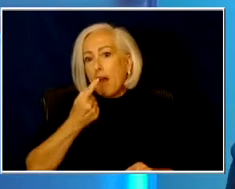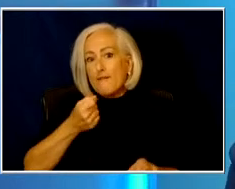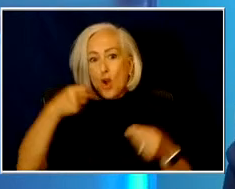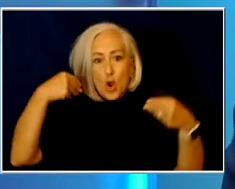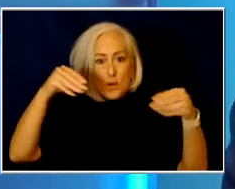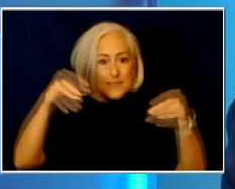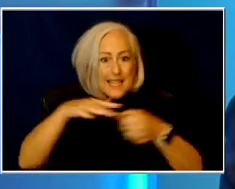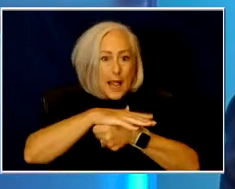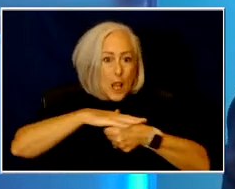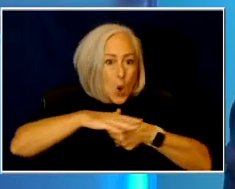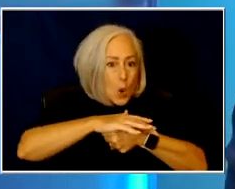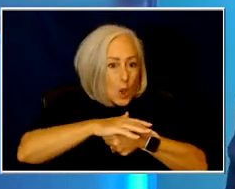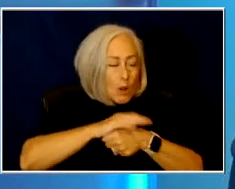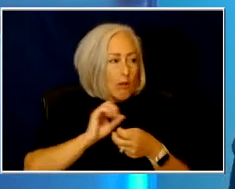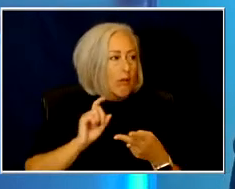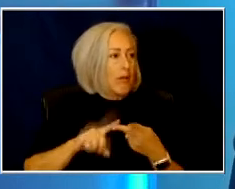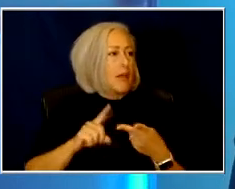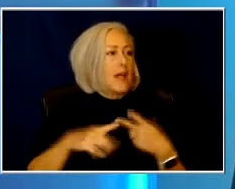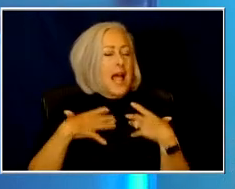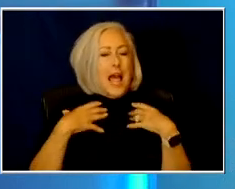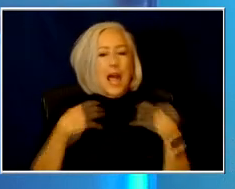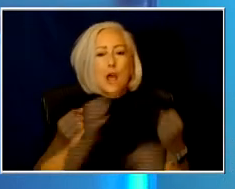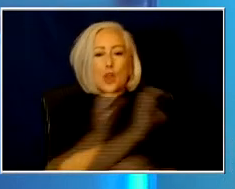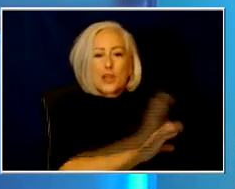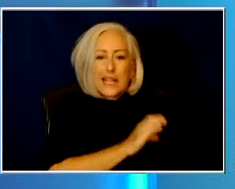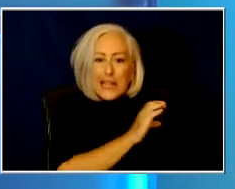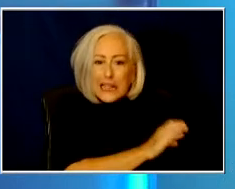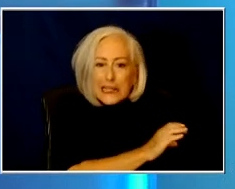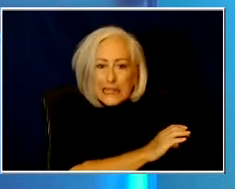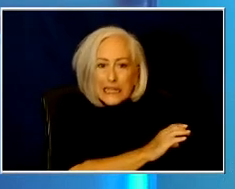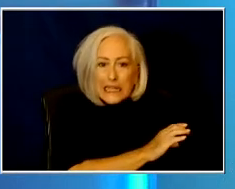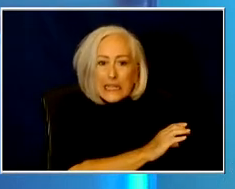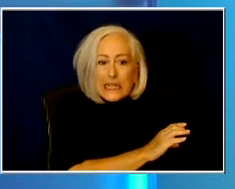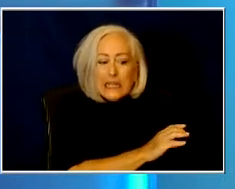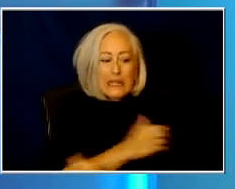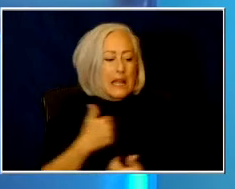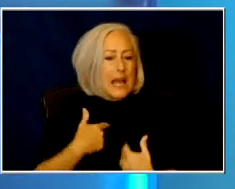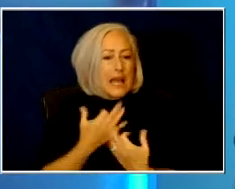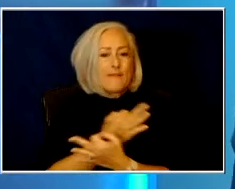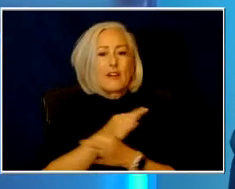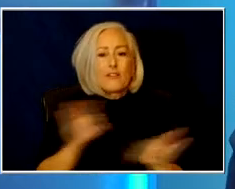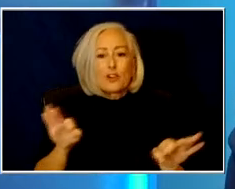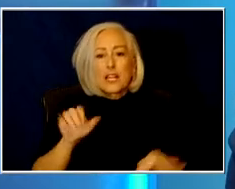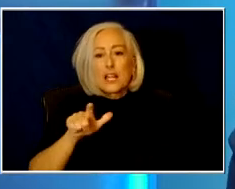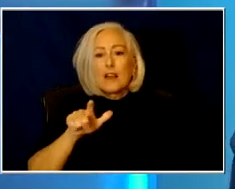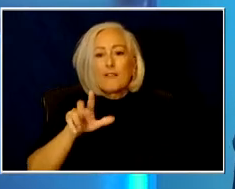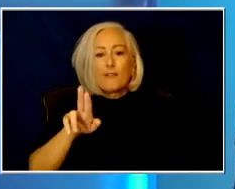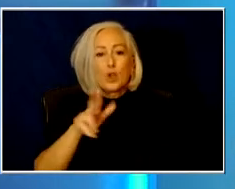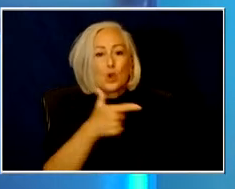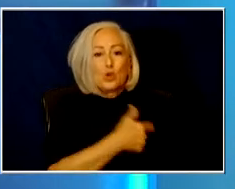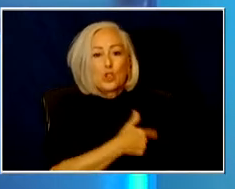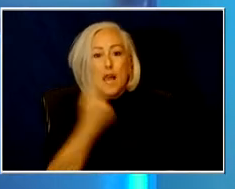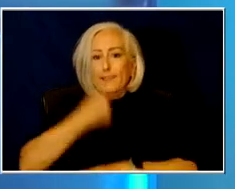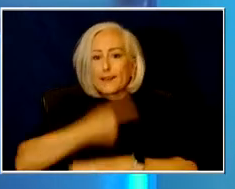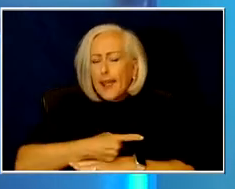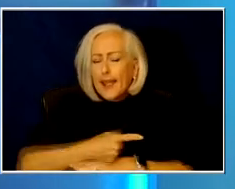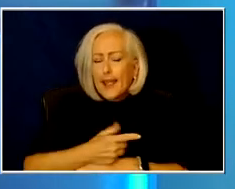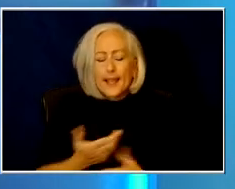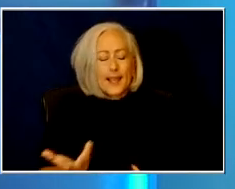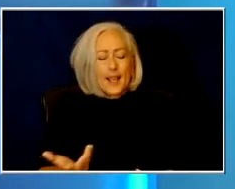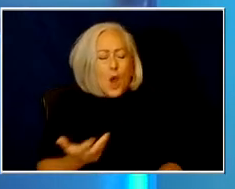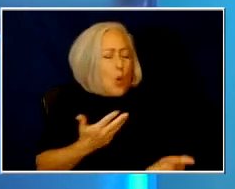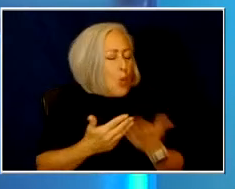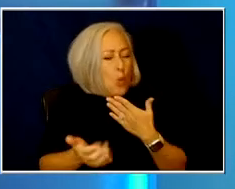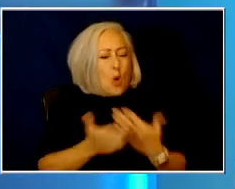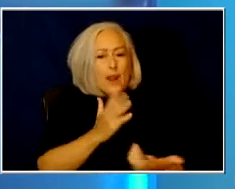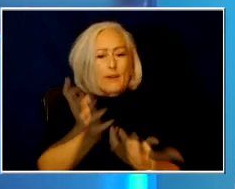close by our health clinic that's doing a you know free free flu shot day whatever works for